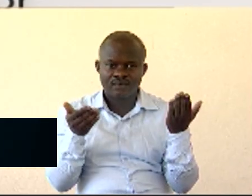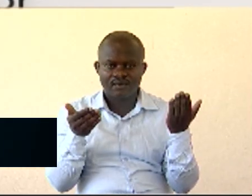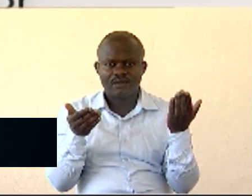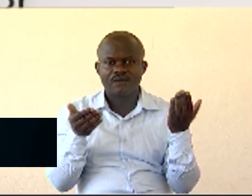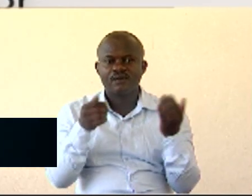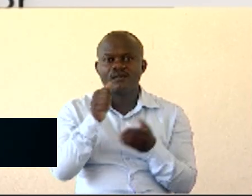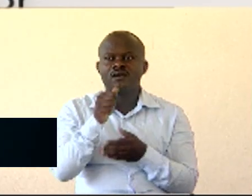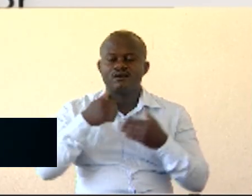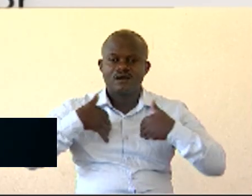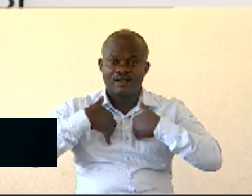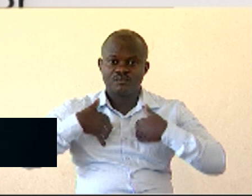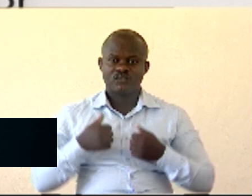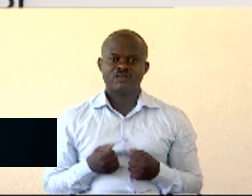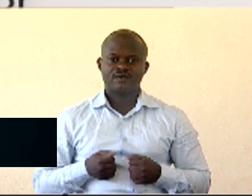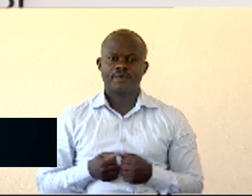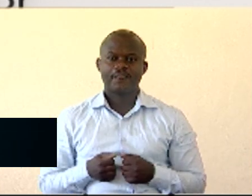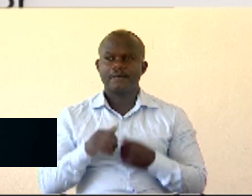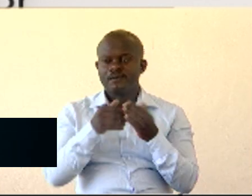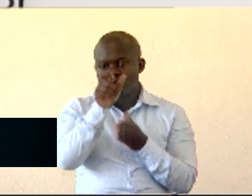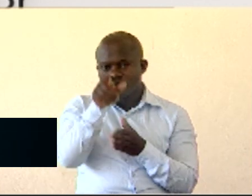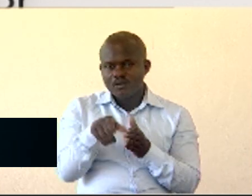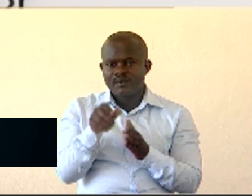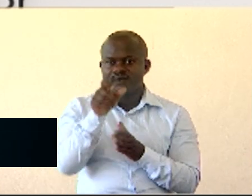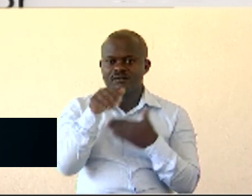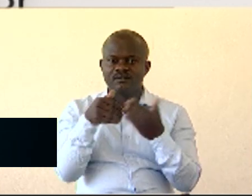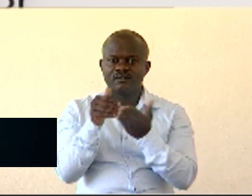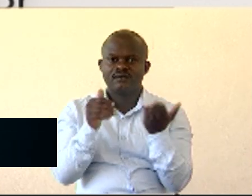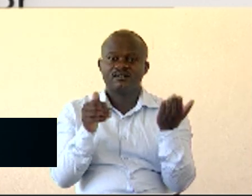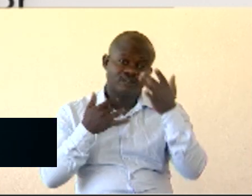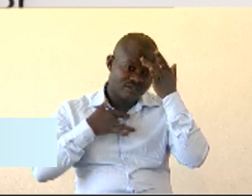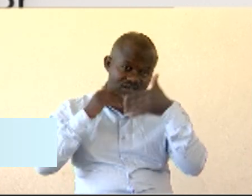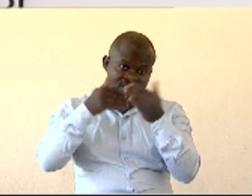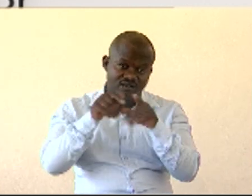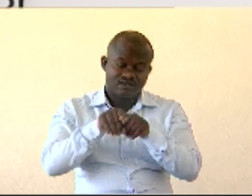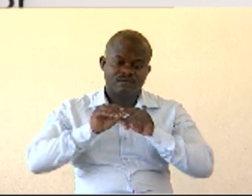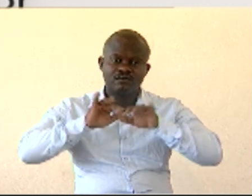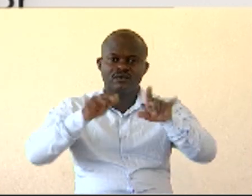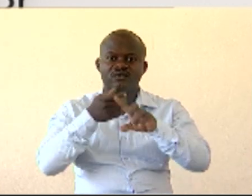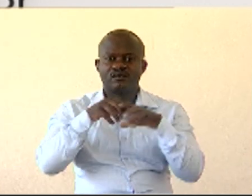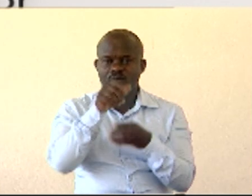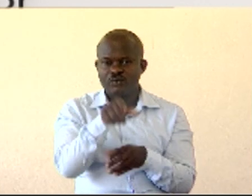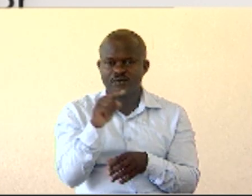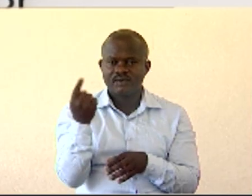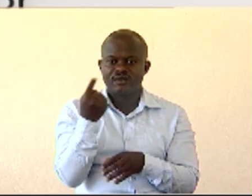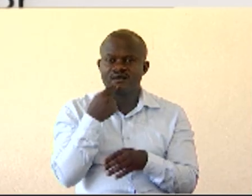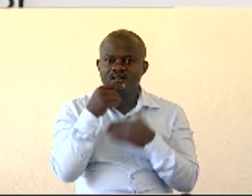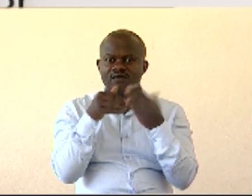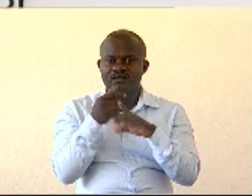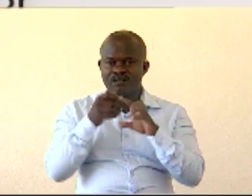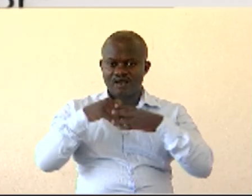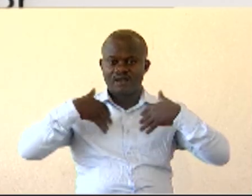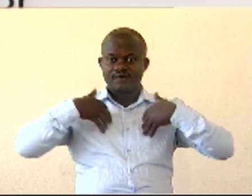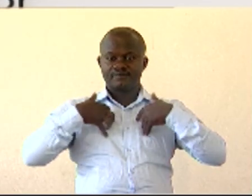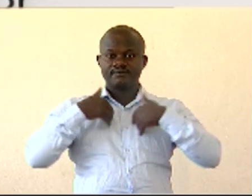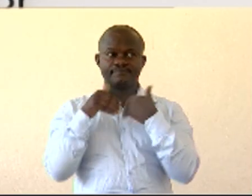from animals to human beings. The disease can just be spread from animals to human